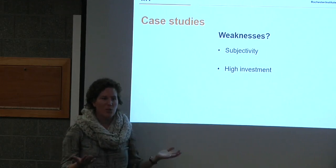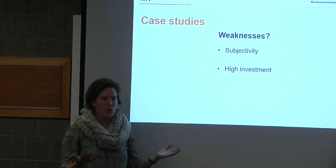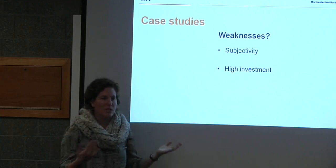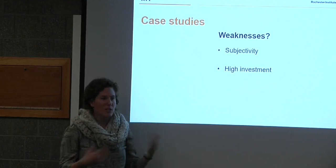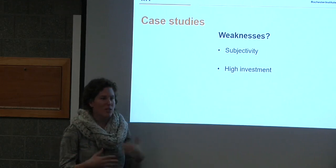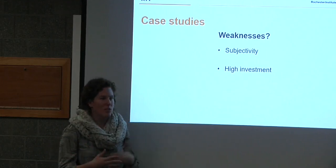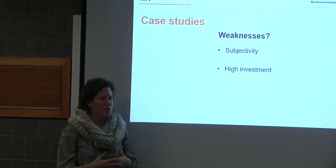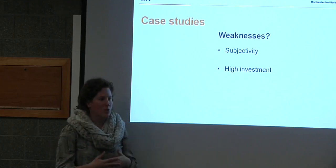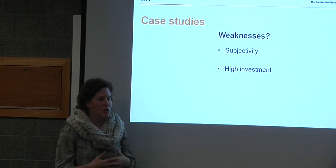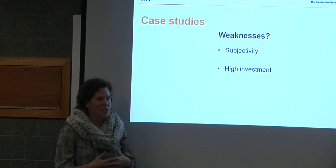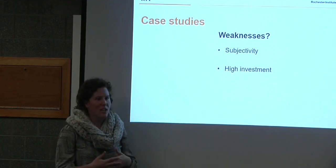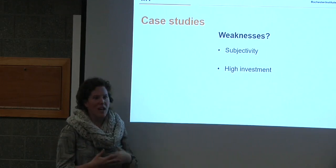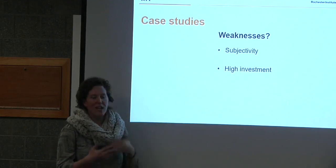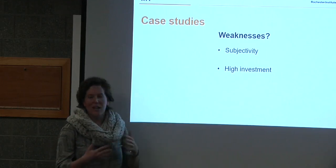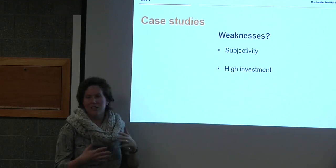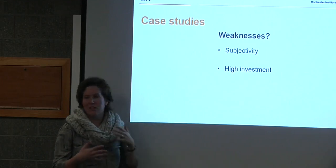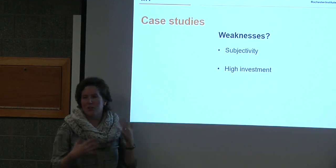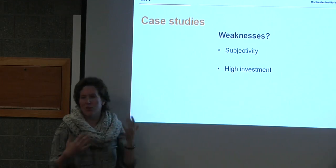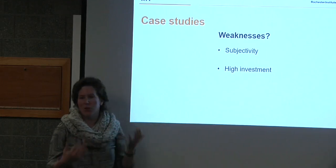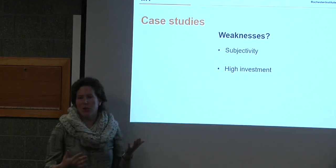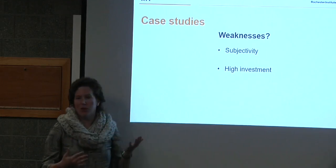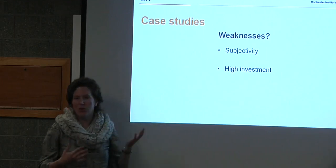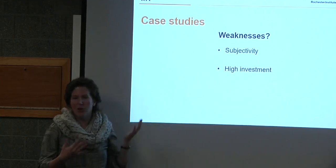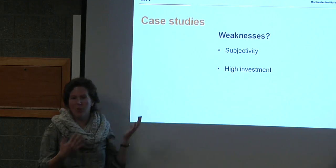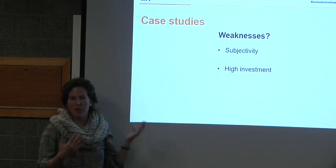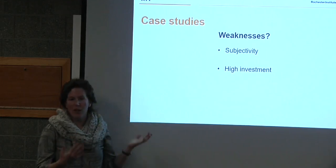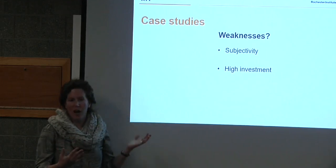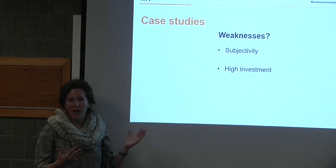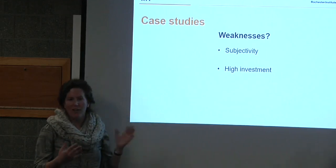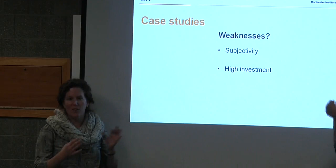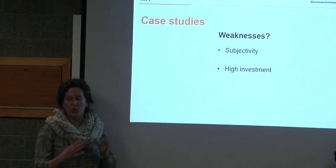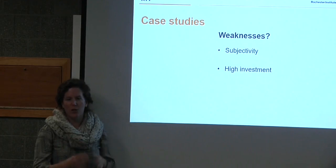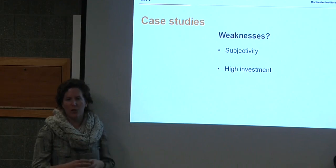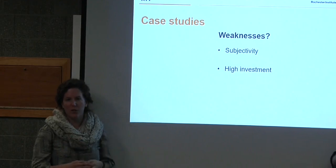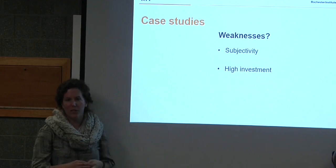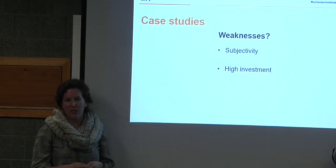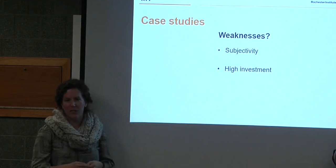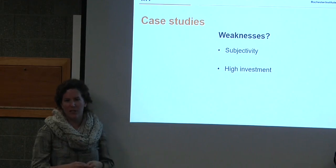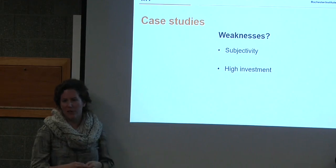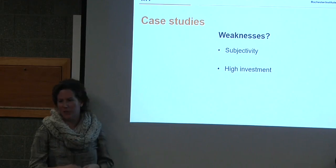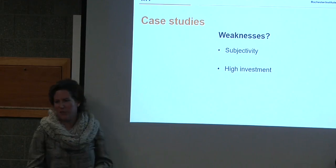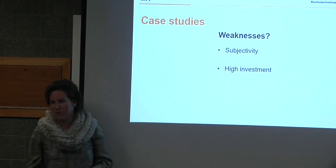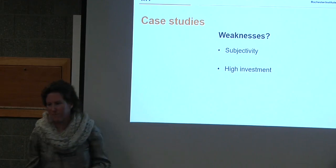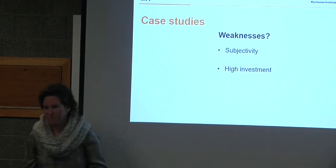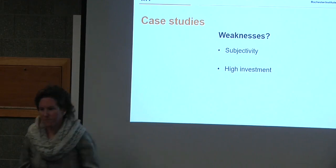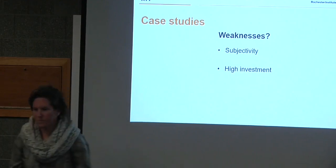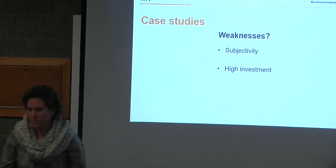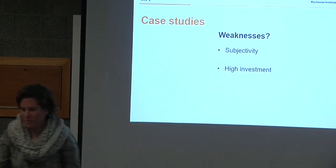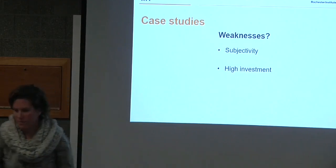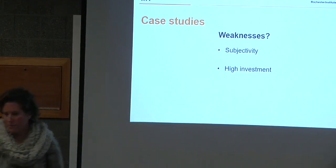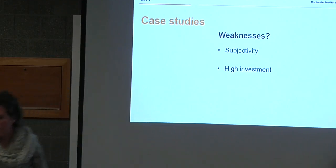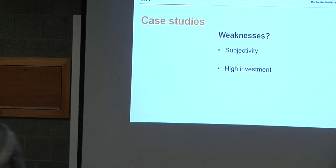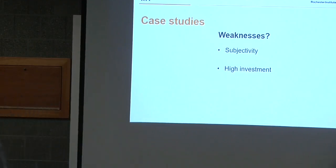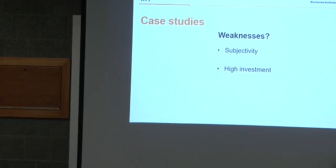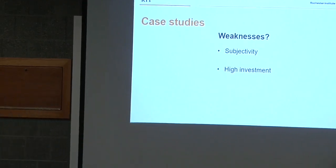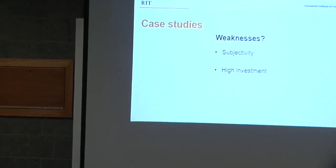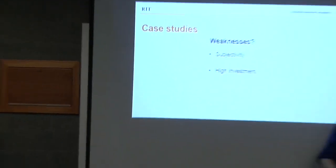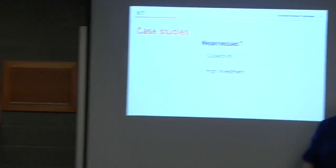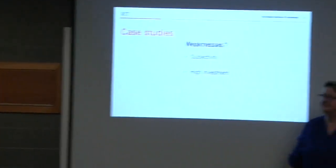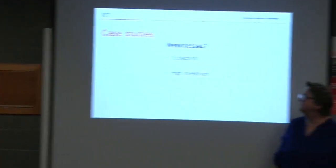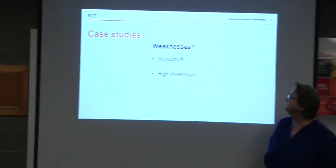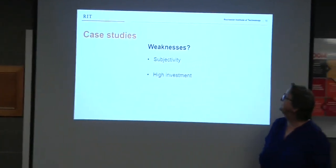for as students leaving the university, case studies are a great way to try to apply these critical thinking skills.